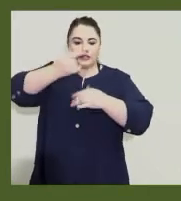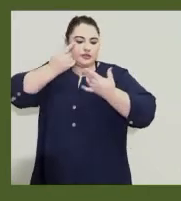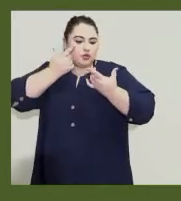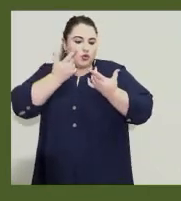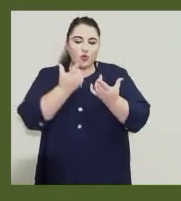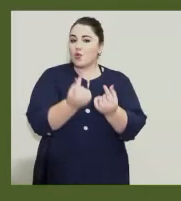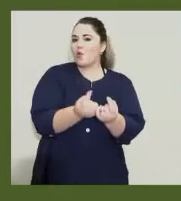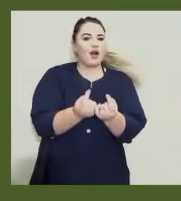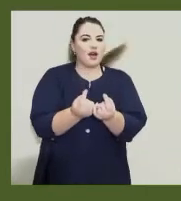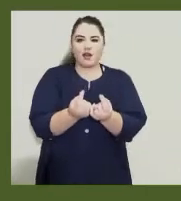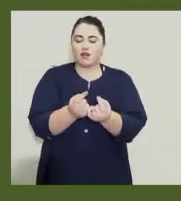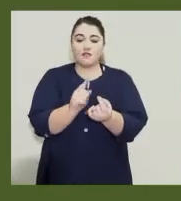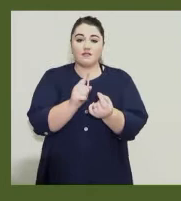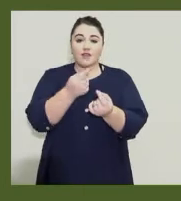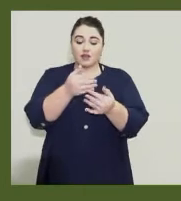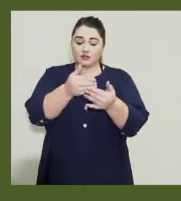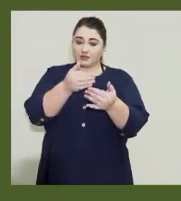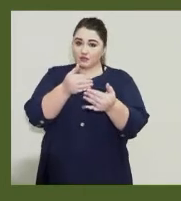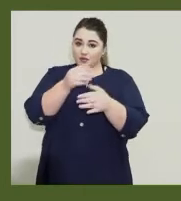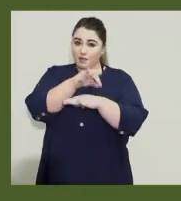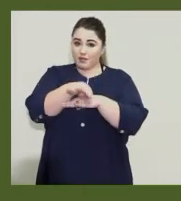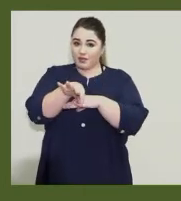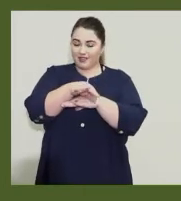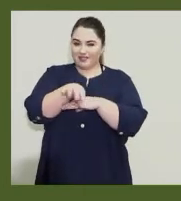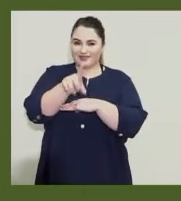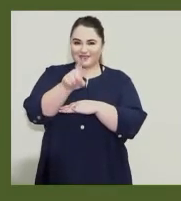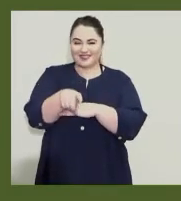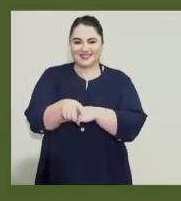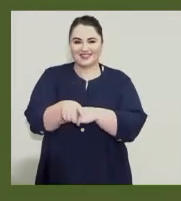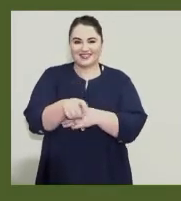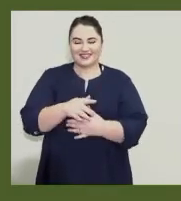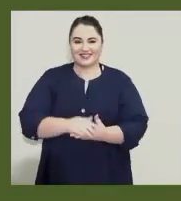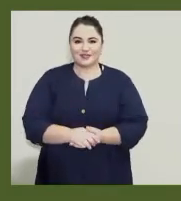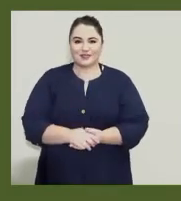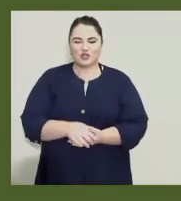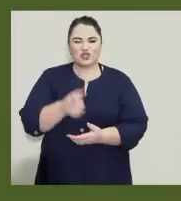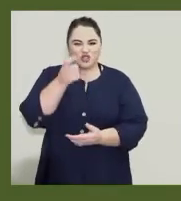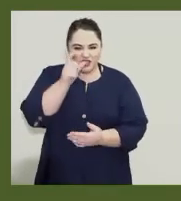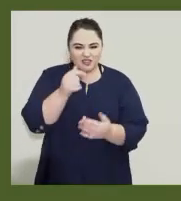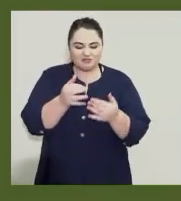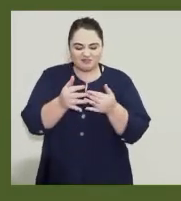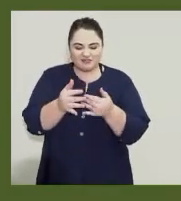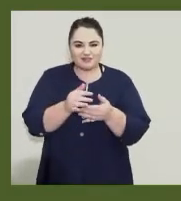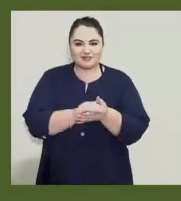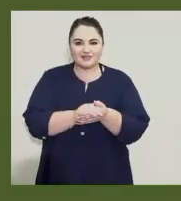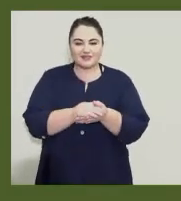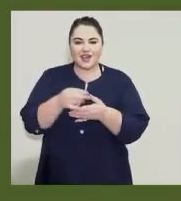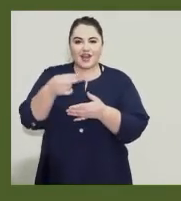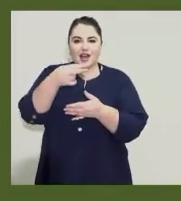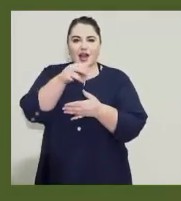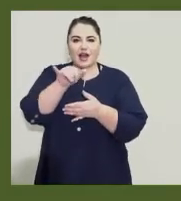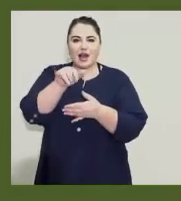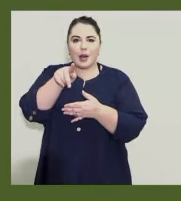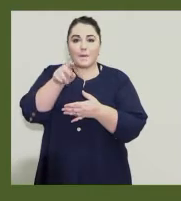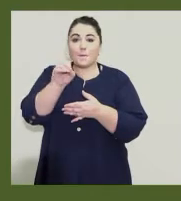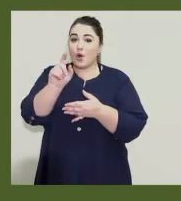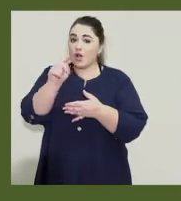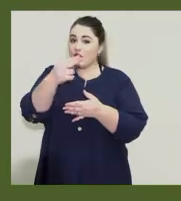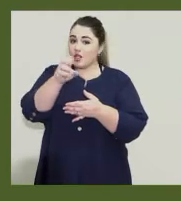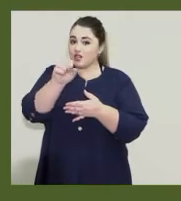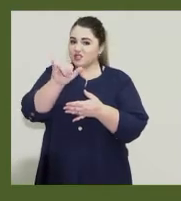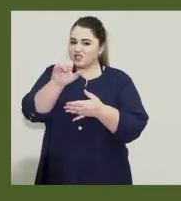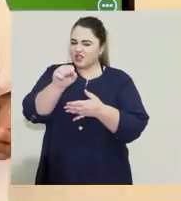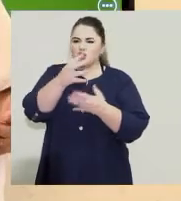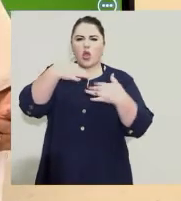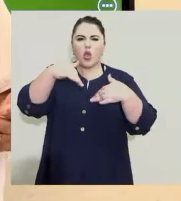experiment. You need to plan. So let's look at the following. Hypothesis, can you state